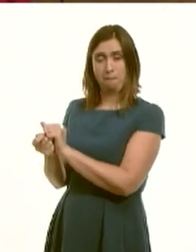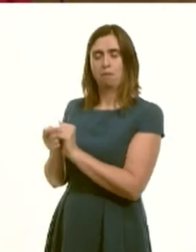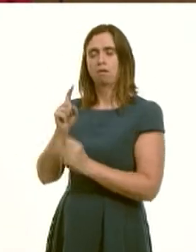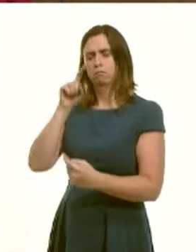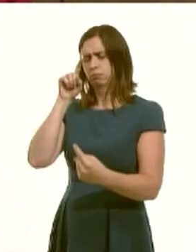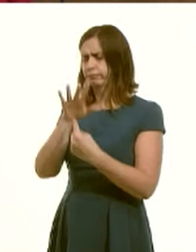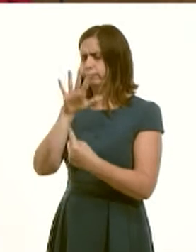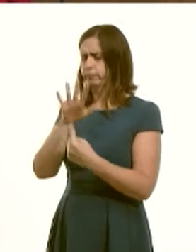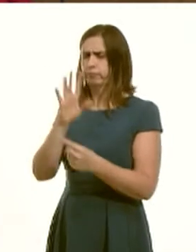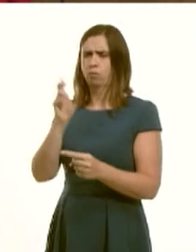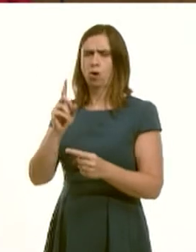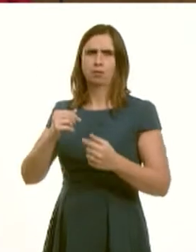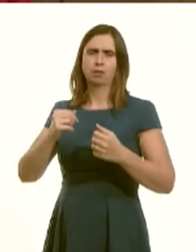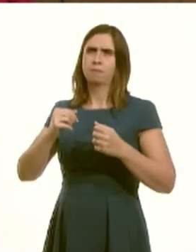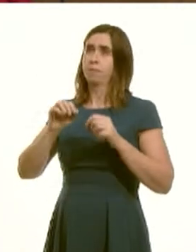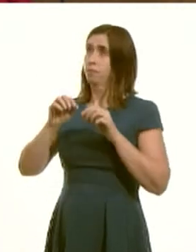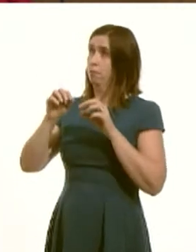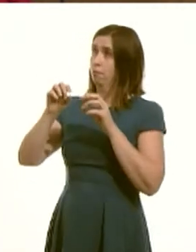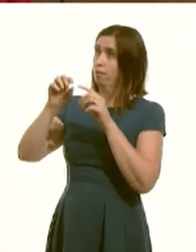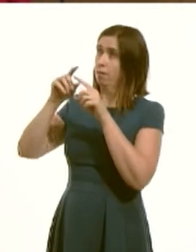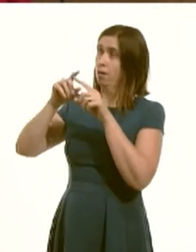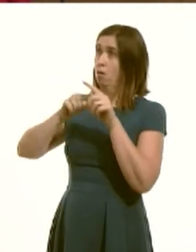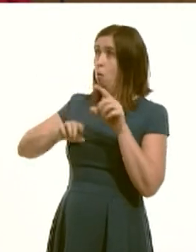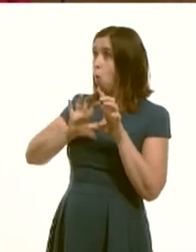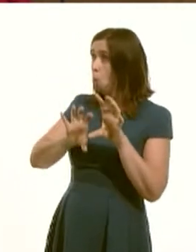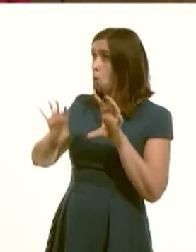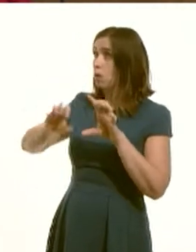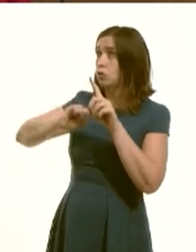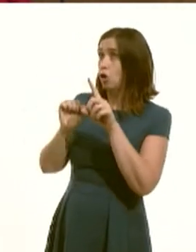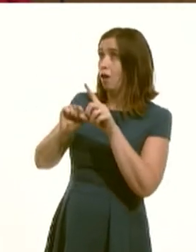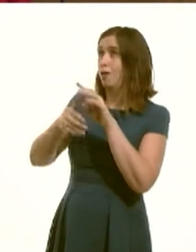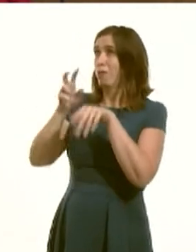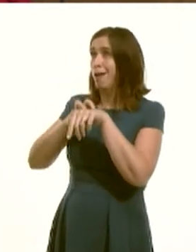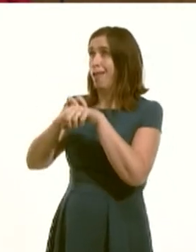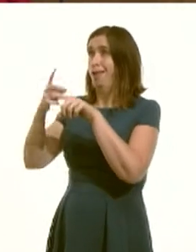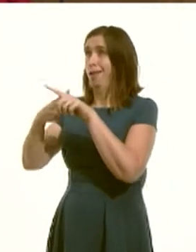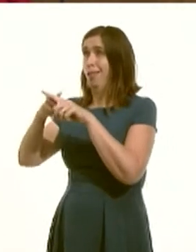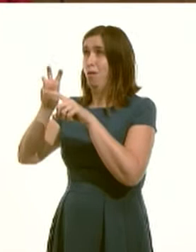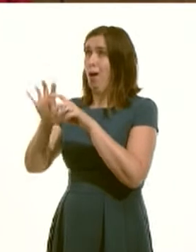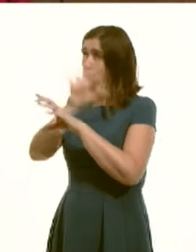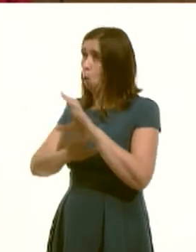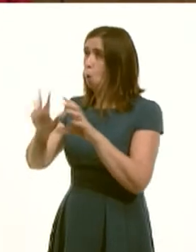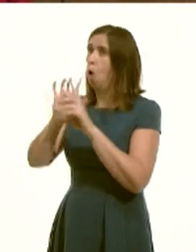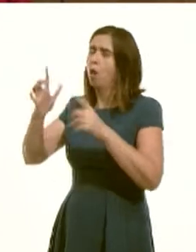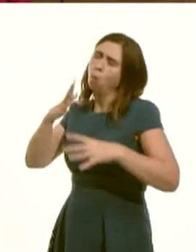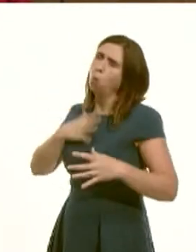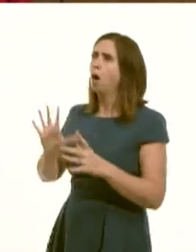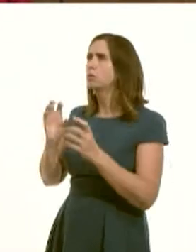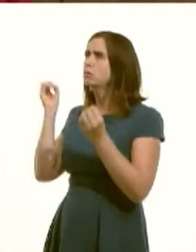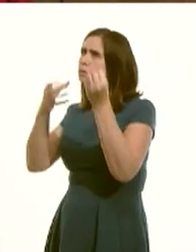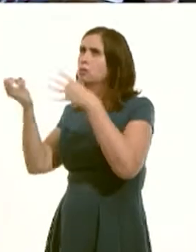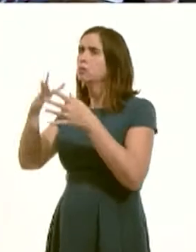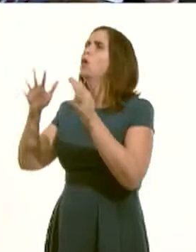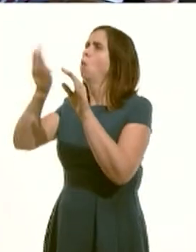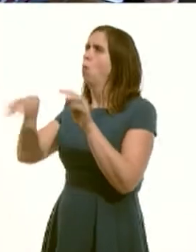crucial is that the aspirations and views of all four nations within this union are met, with Wales playing its